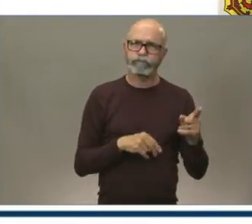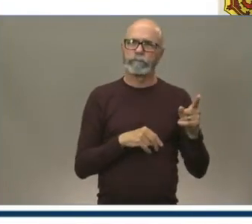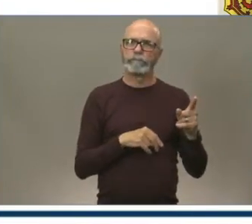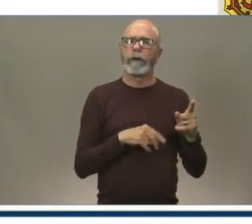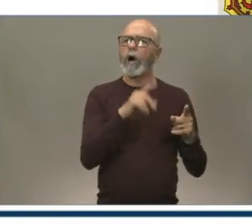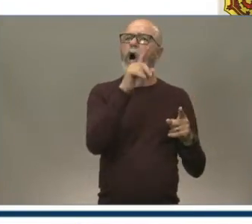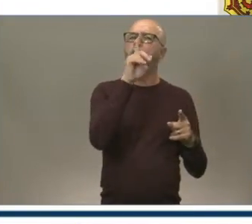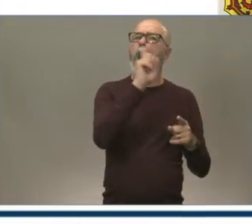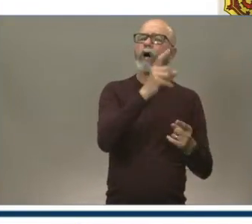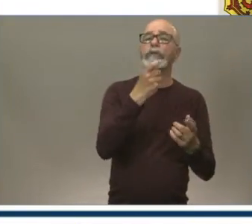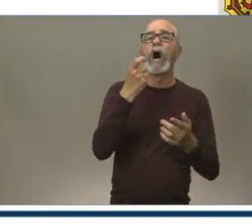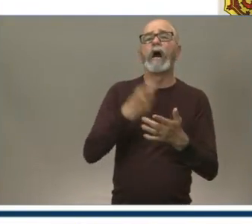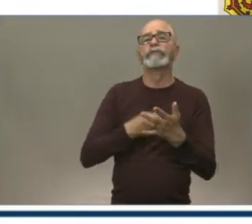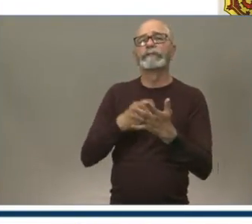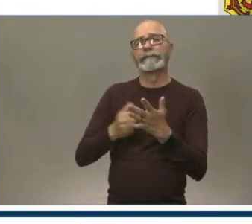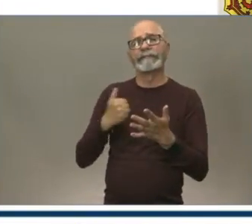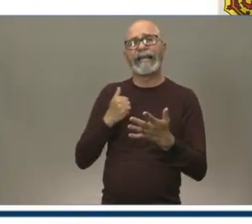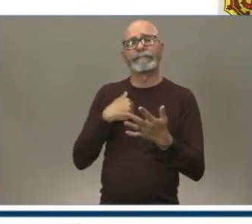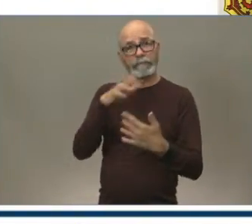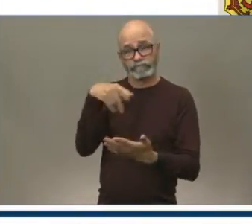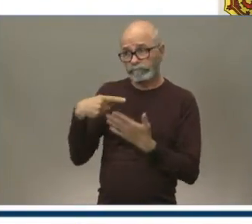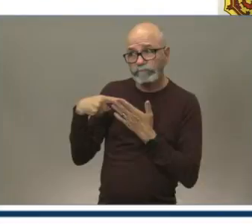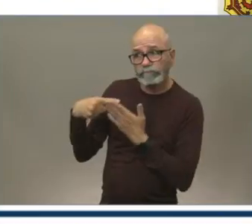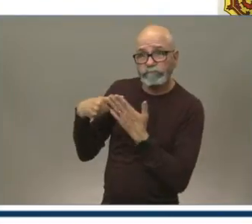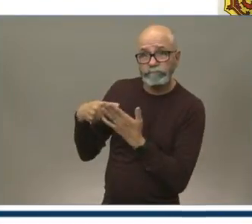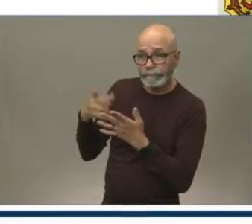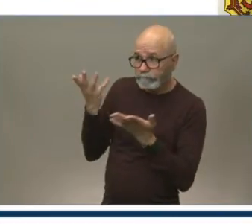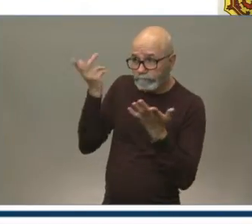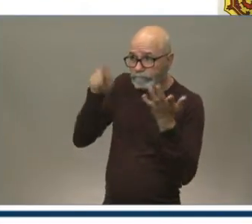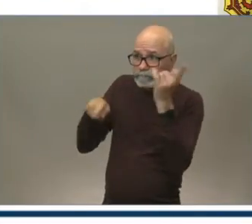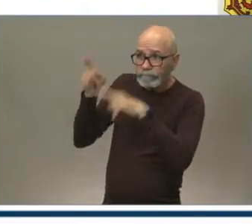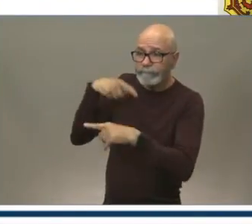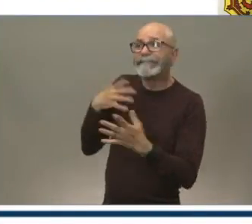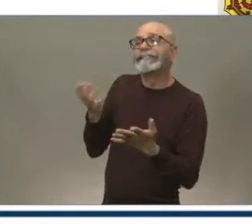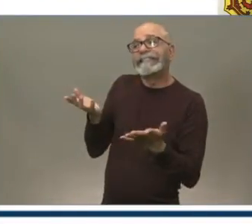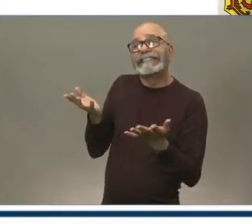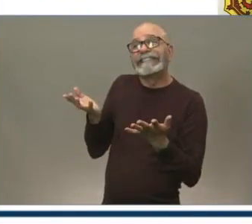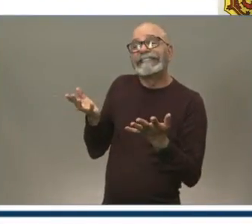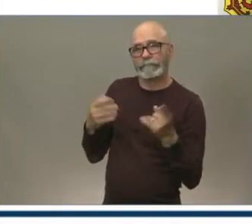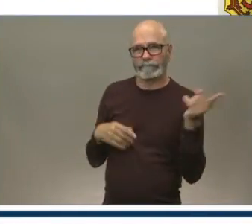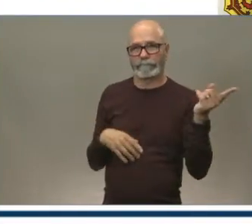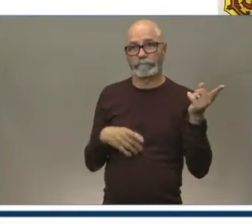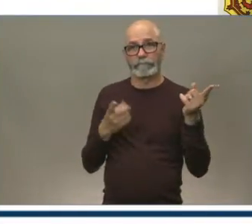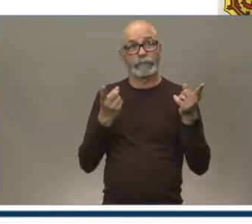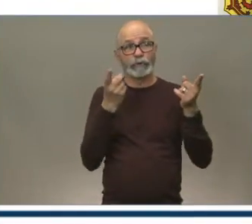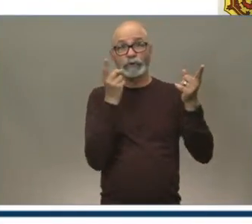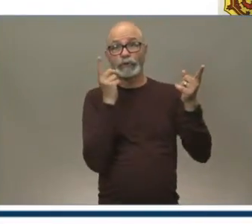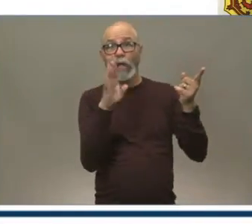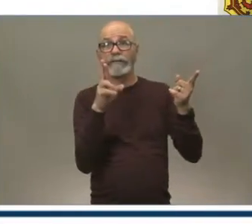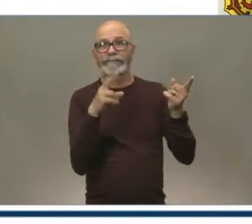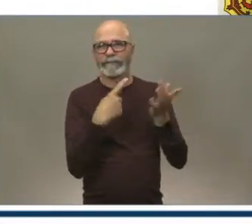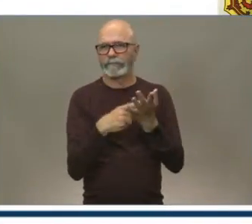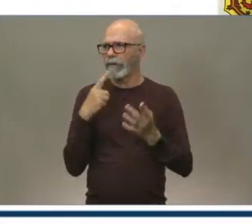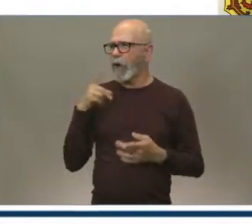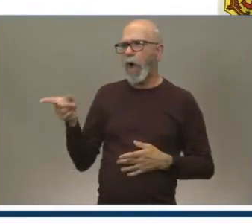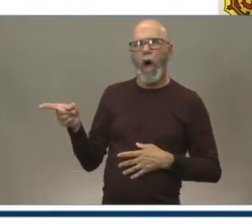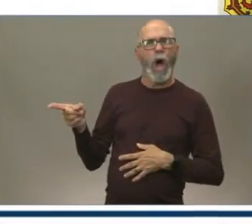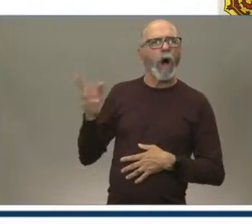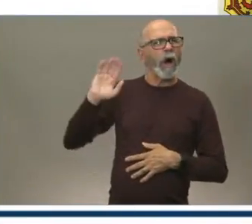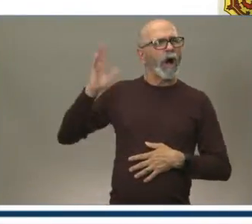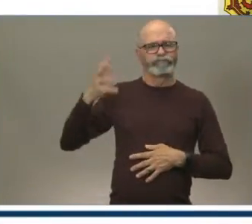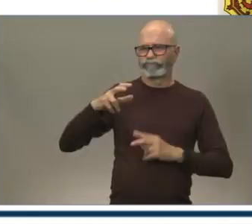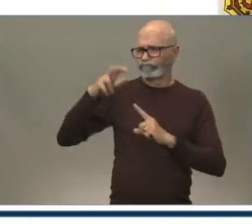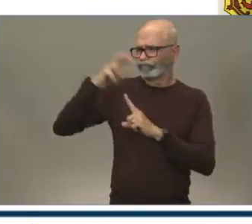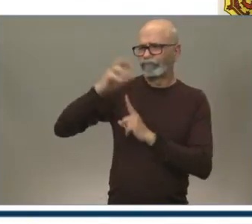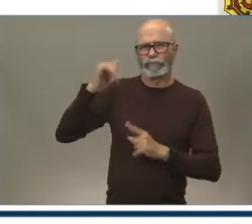the success of other events, basically, that were walled off, and given what Dr. Strang said about how the tournament was walled off, was there any